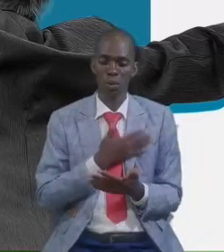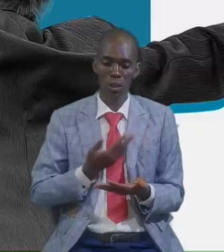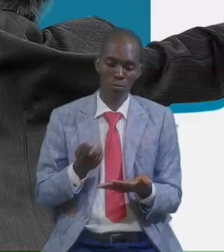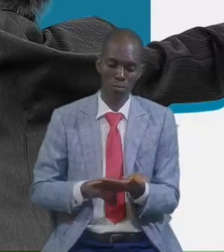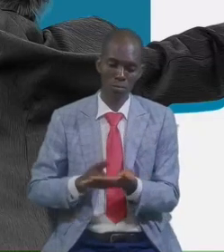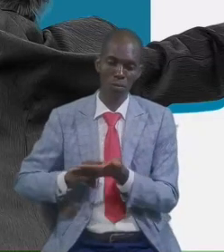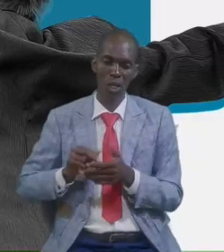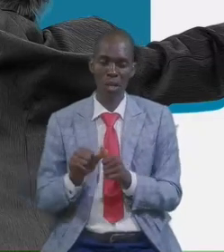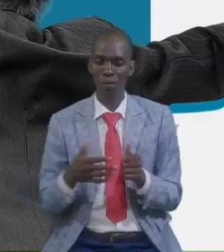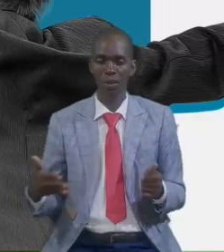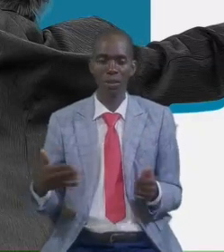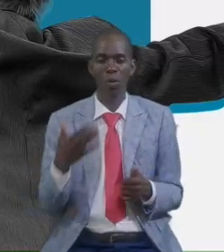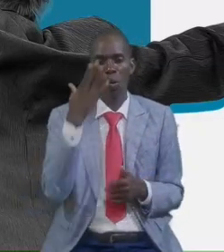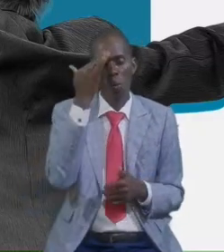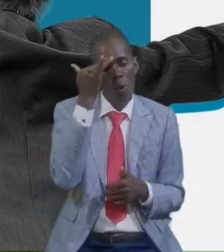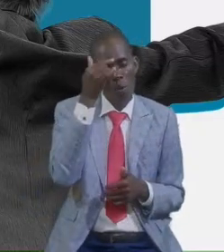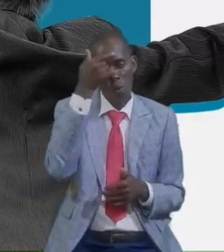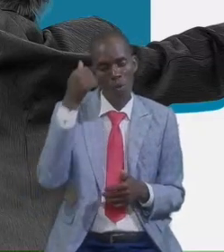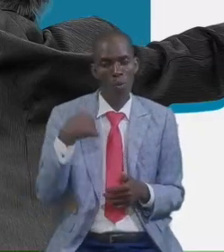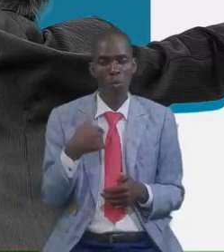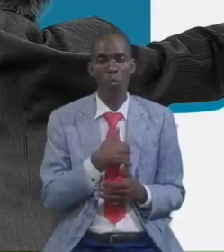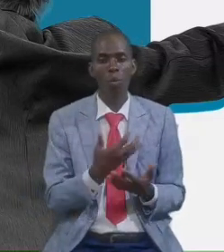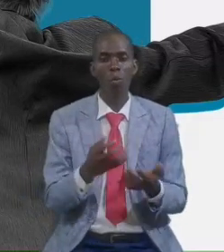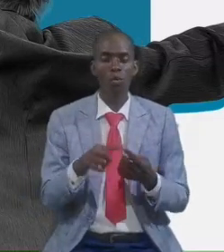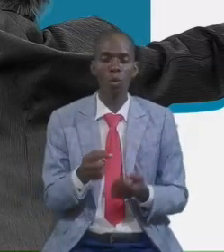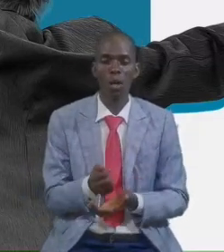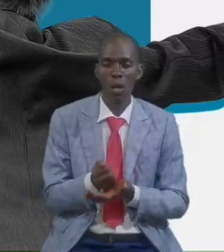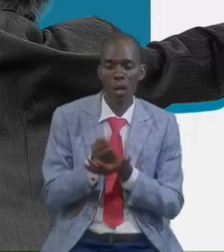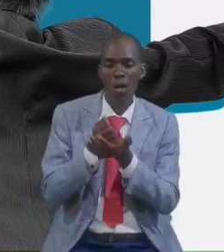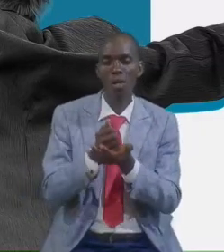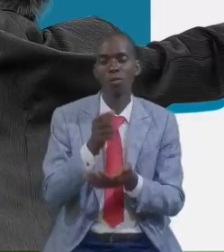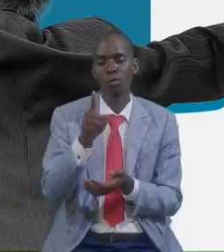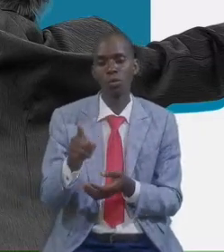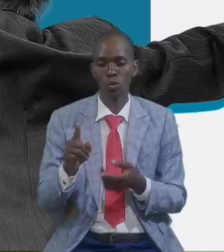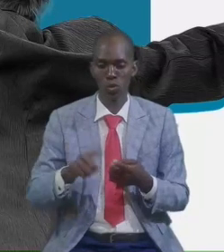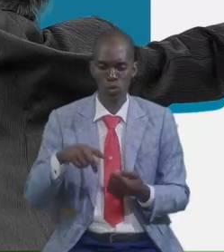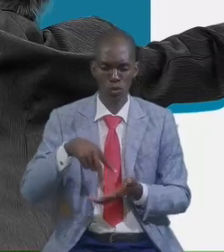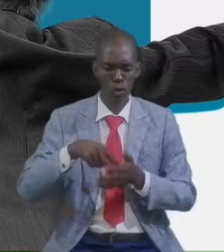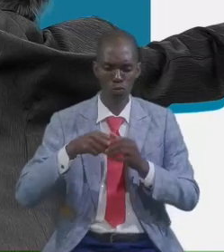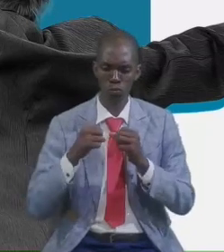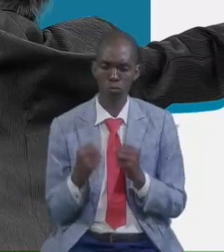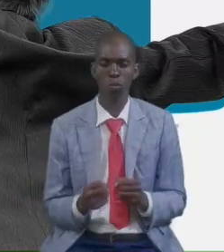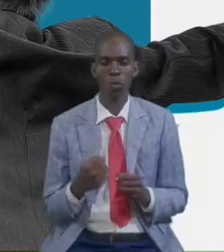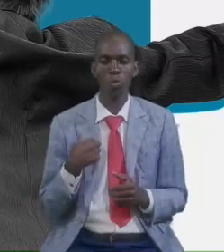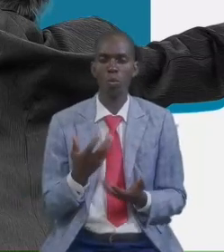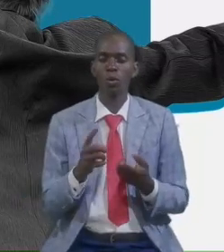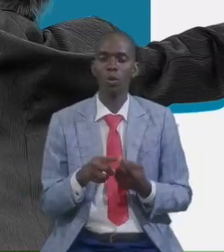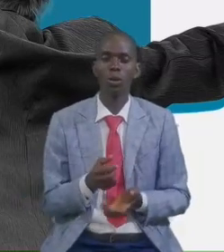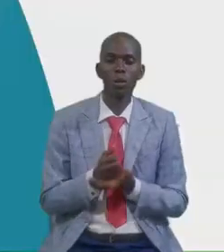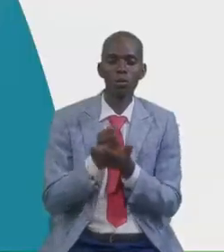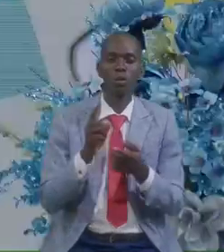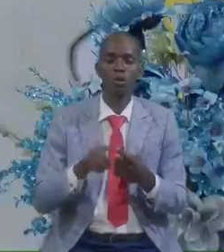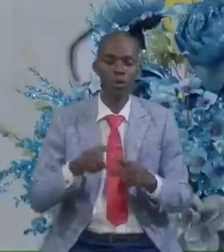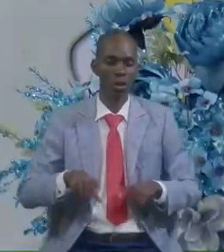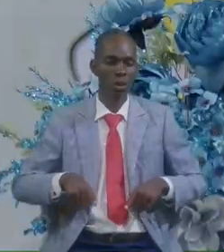firm. Les informations we want to help you live a Christian life. We want to help you live a victorious